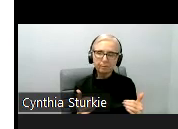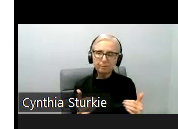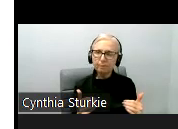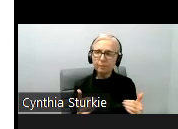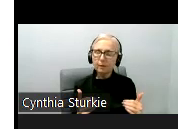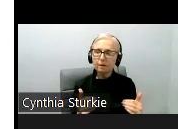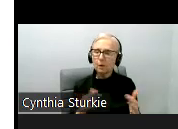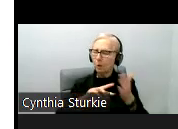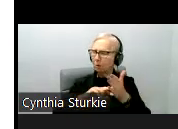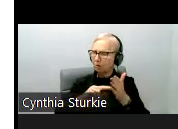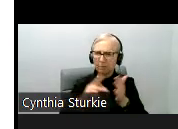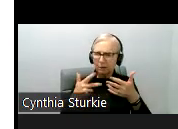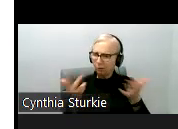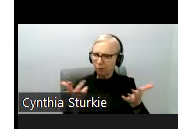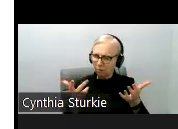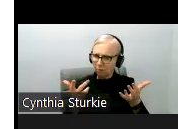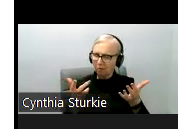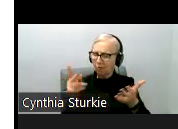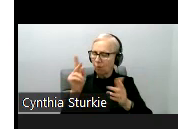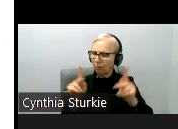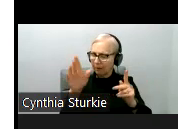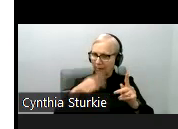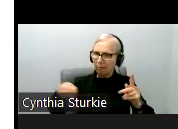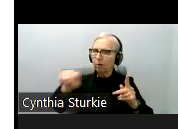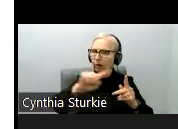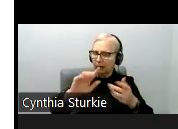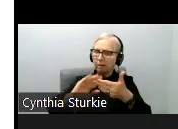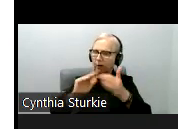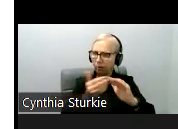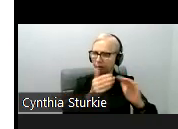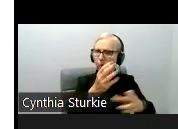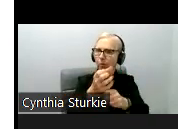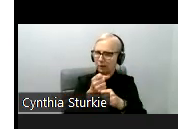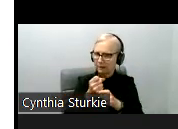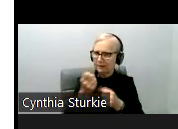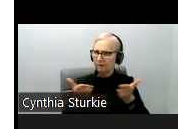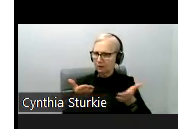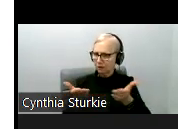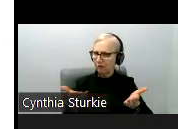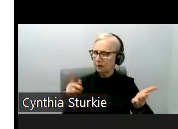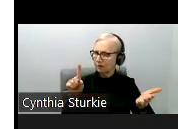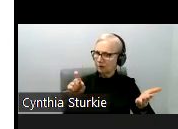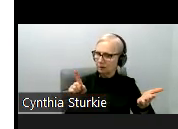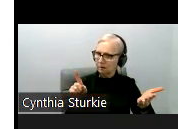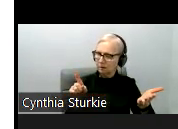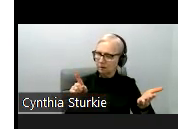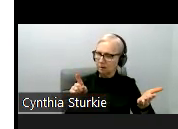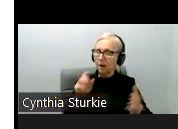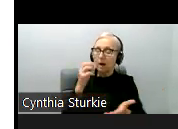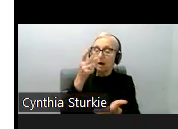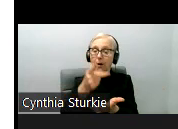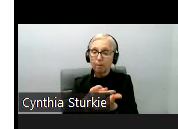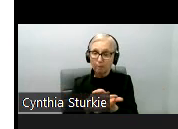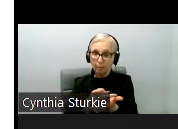So what does this mean for folks in the community who may be receiving these services? Well, approved